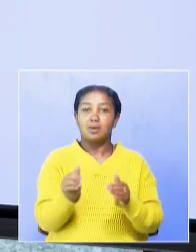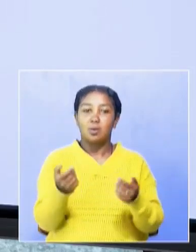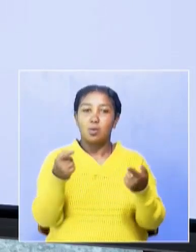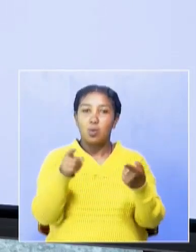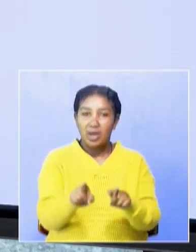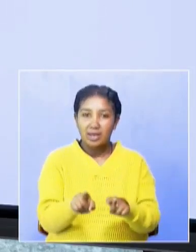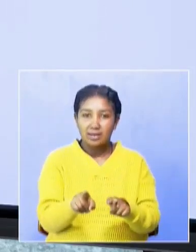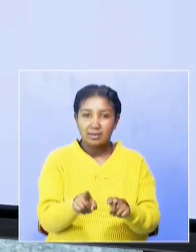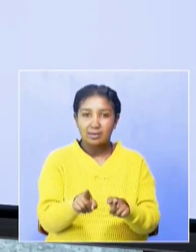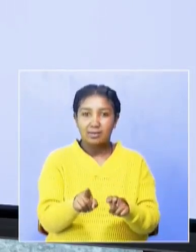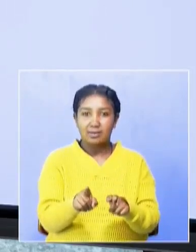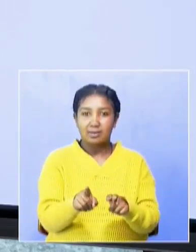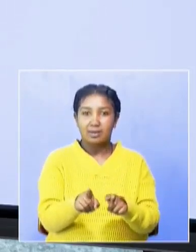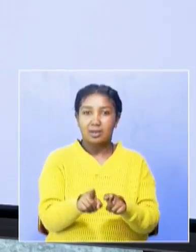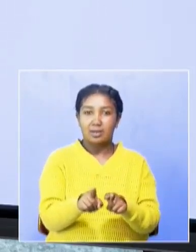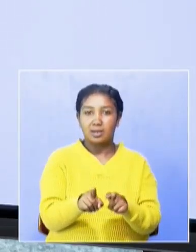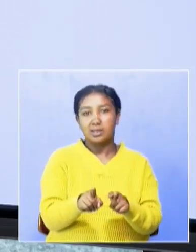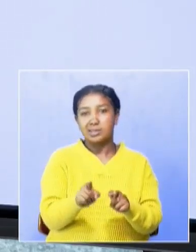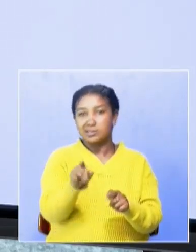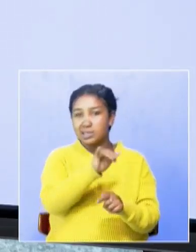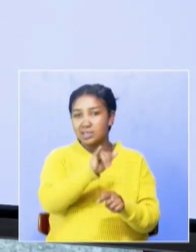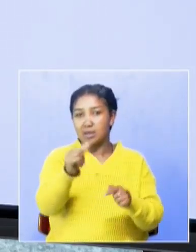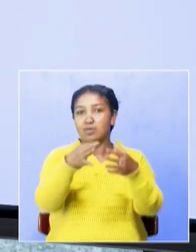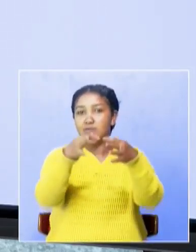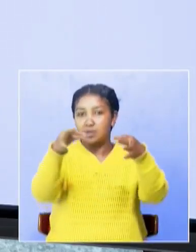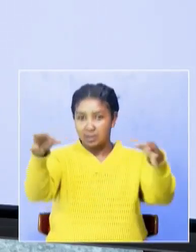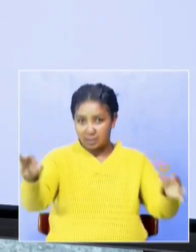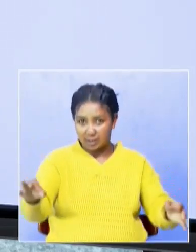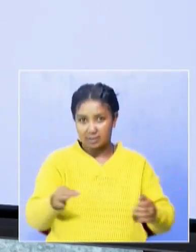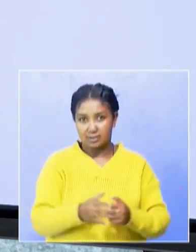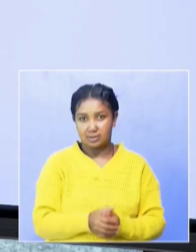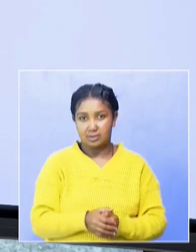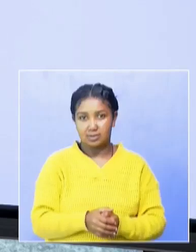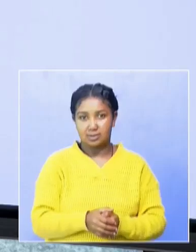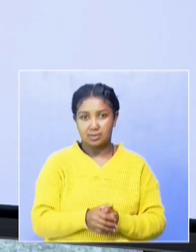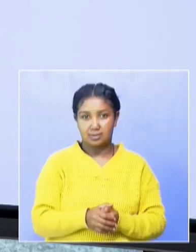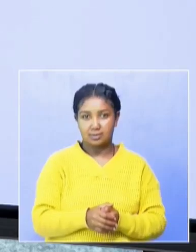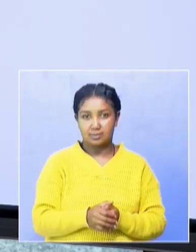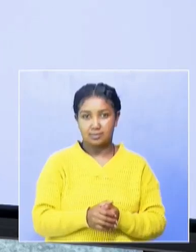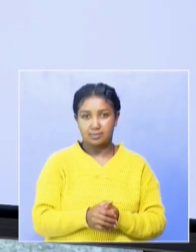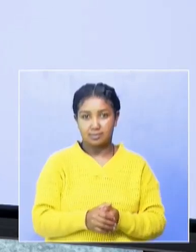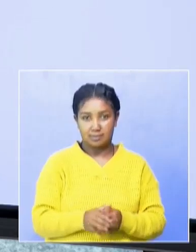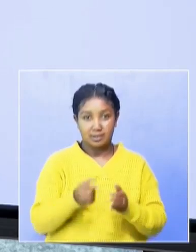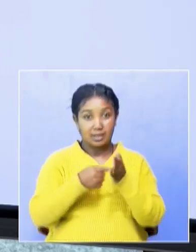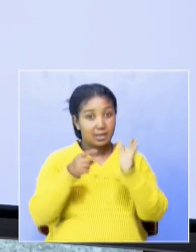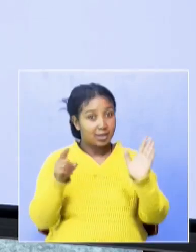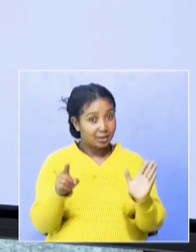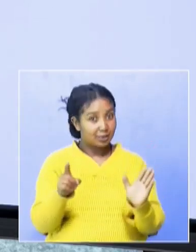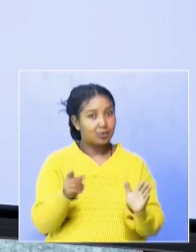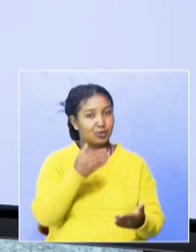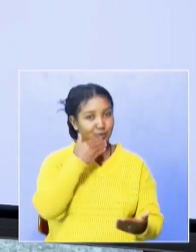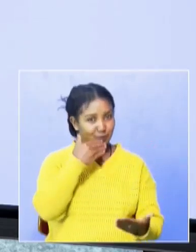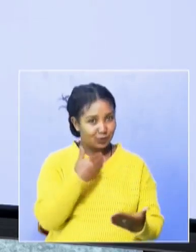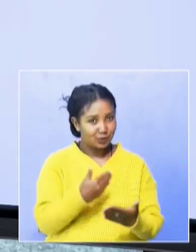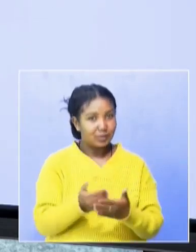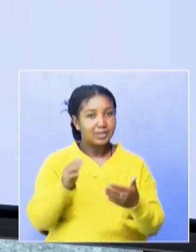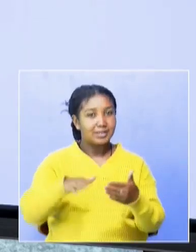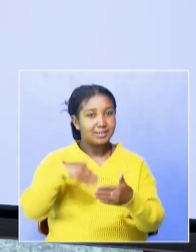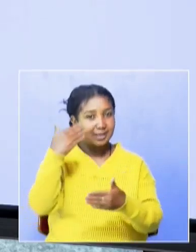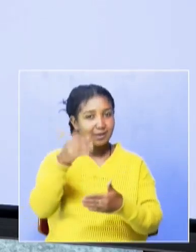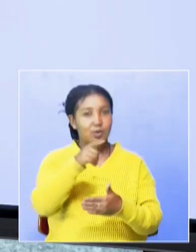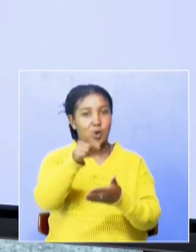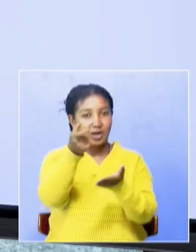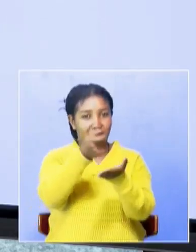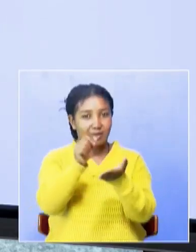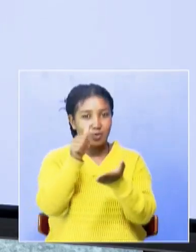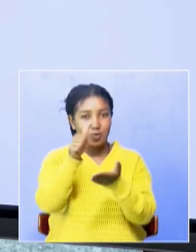and while in such kinds of sentence. Am I clear? Good. Then you can